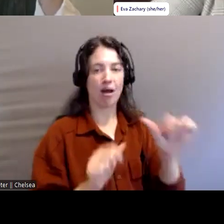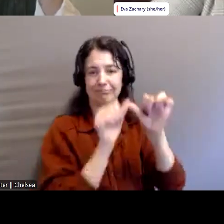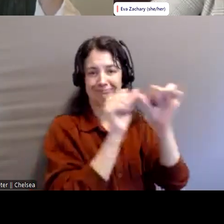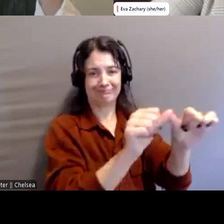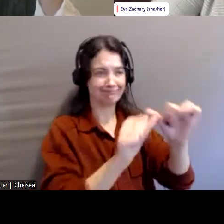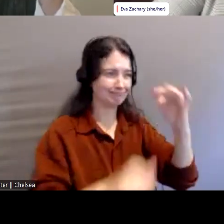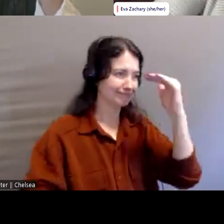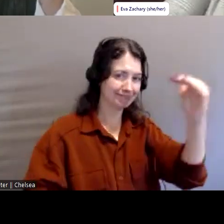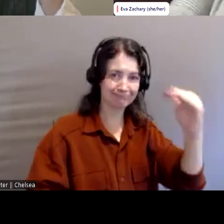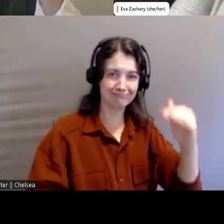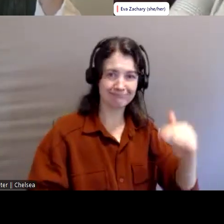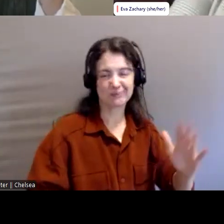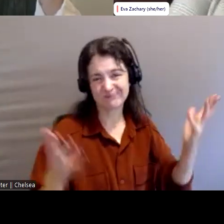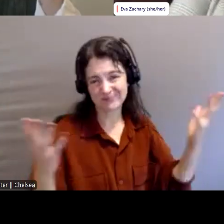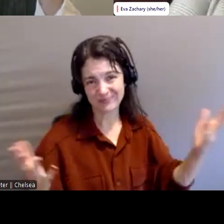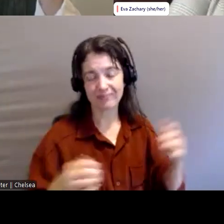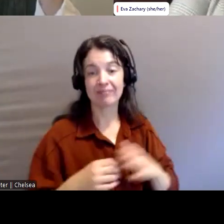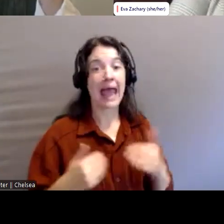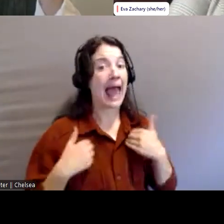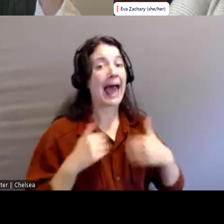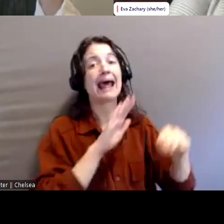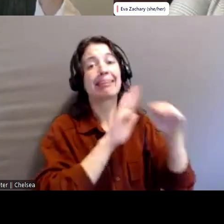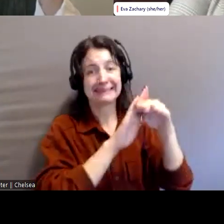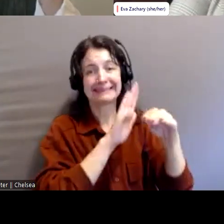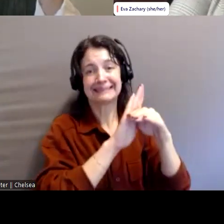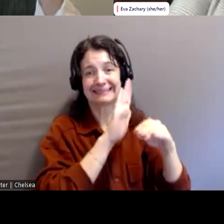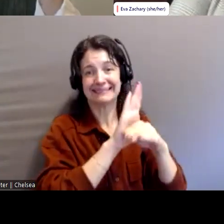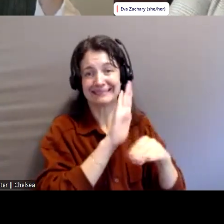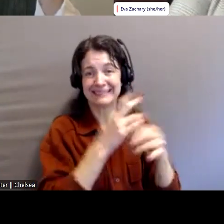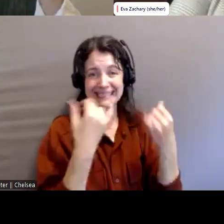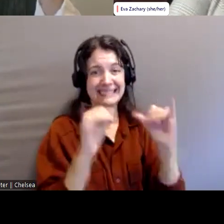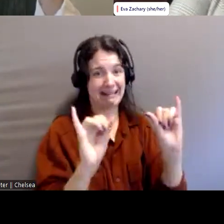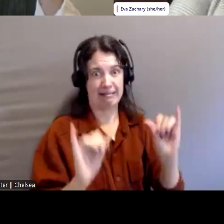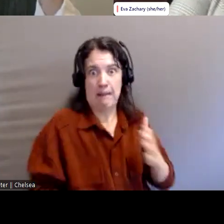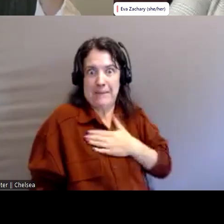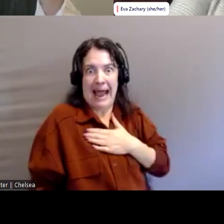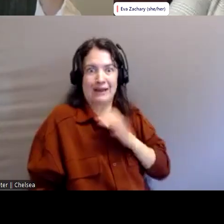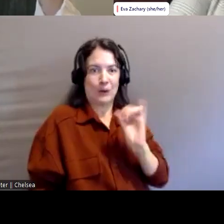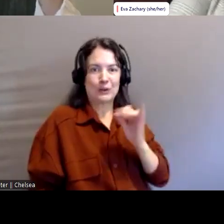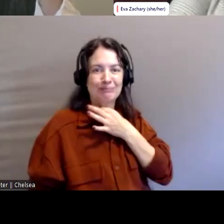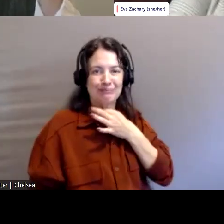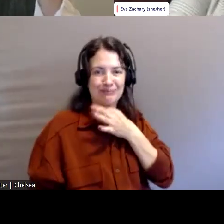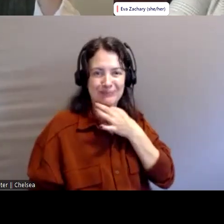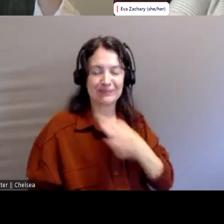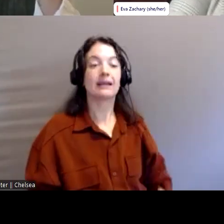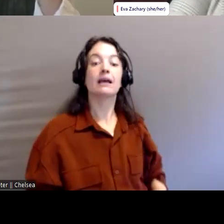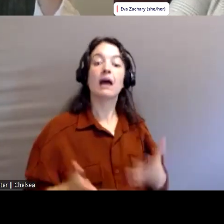to ask them, even though I had a whole list of the next ones that were going up on my list. But I just want to